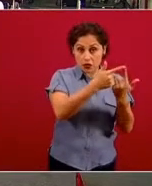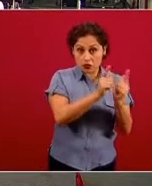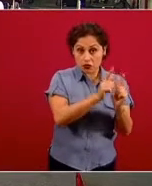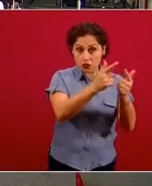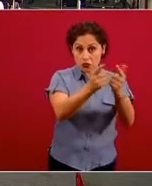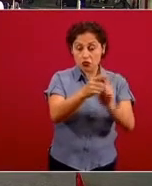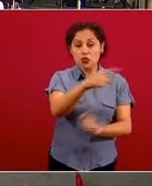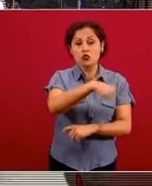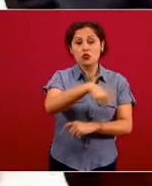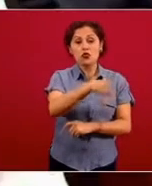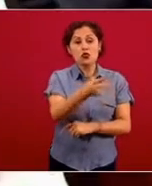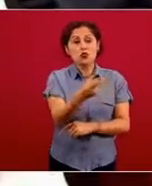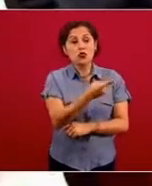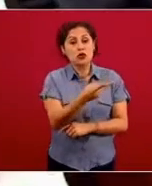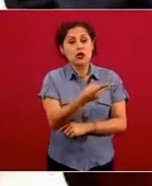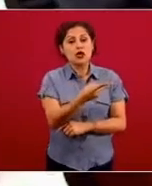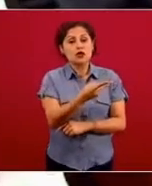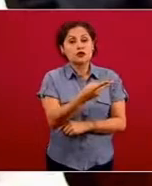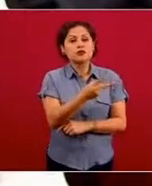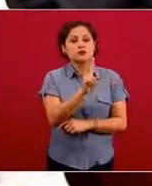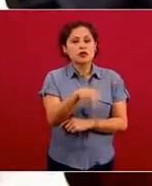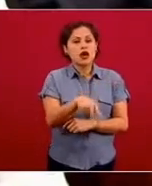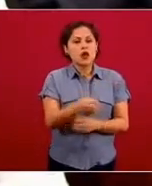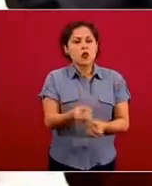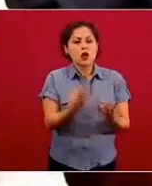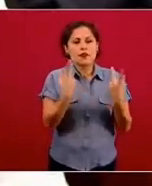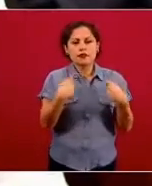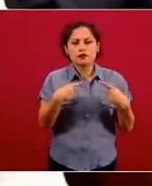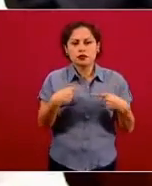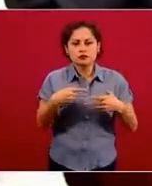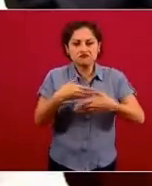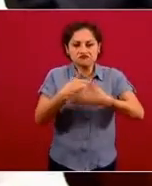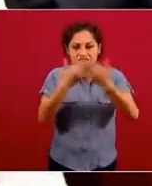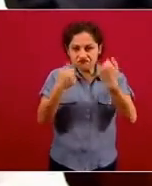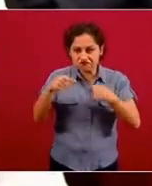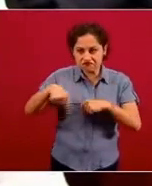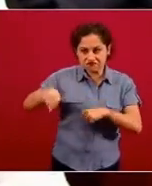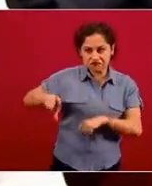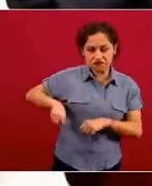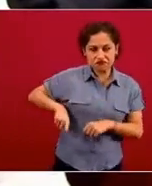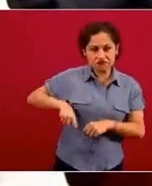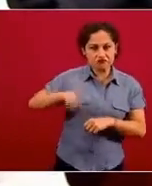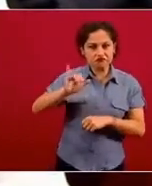strategy for these groups?